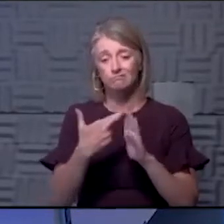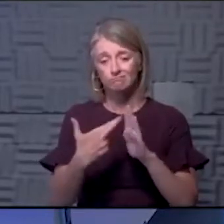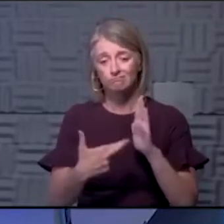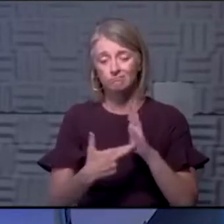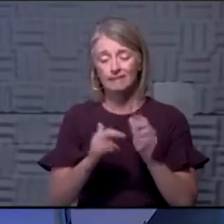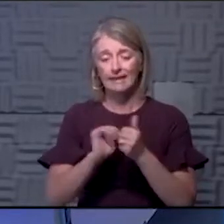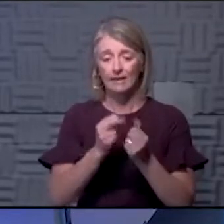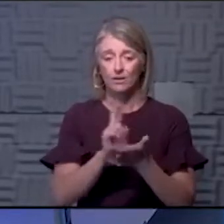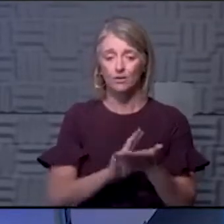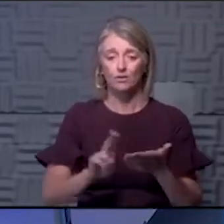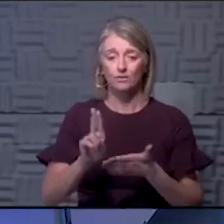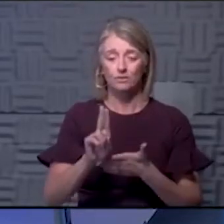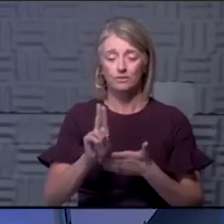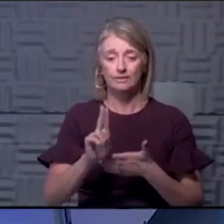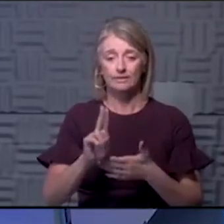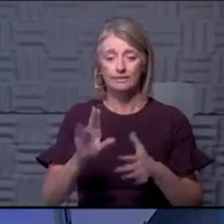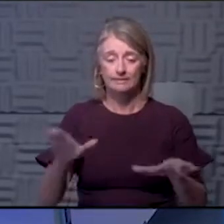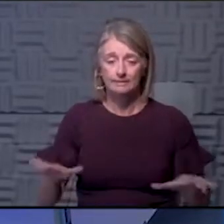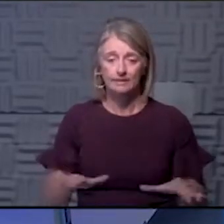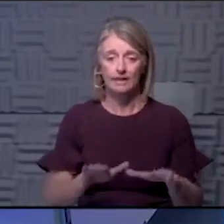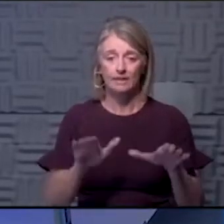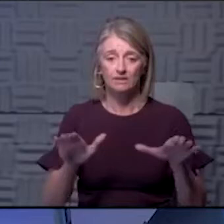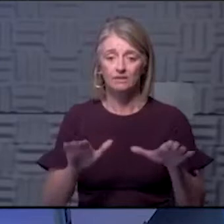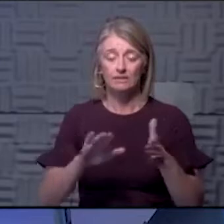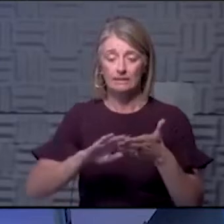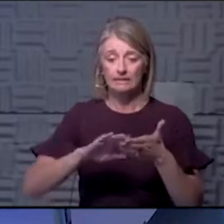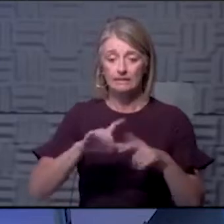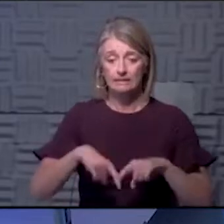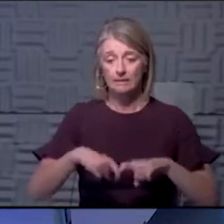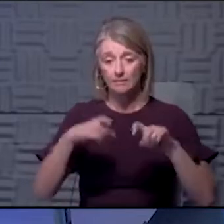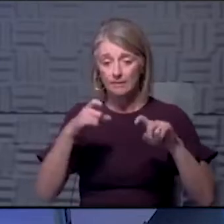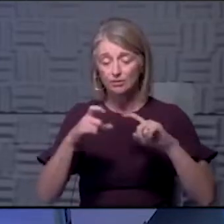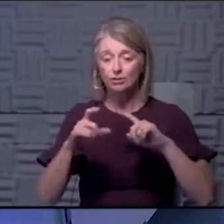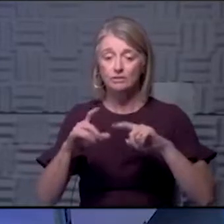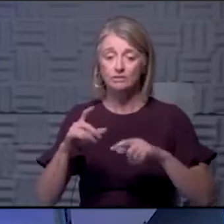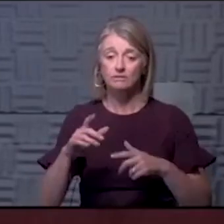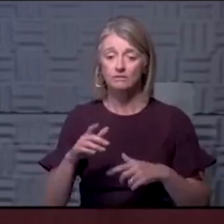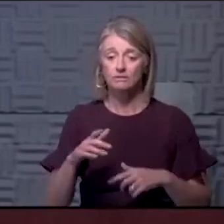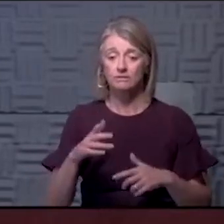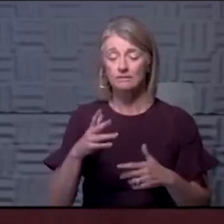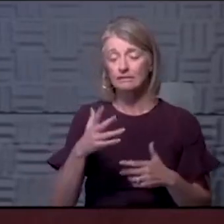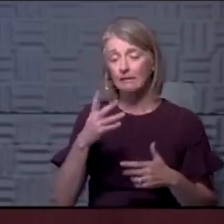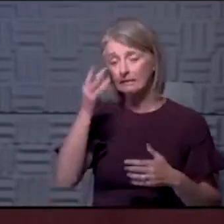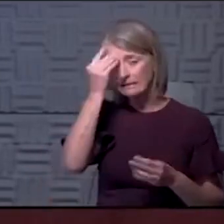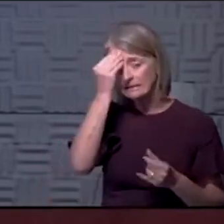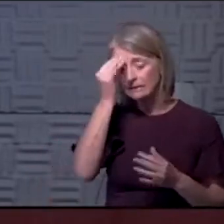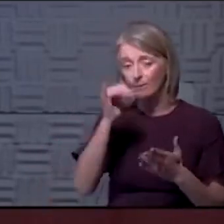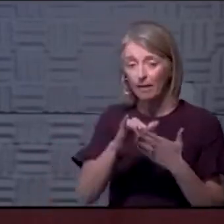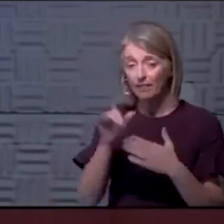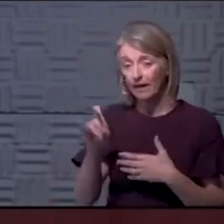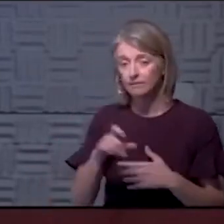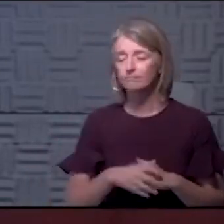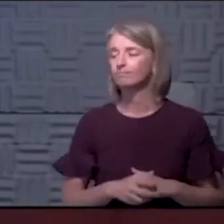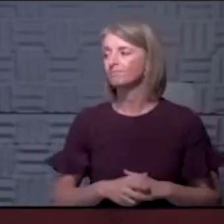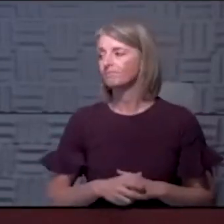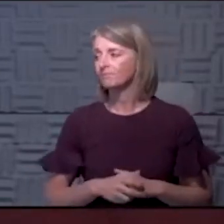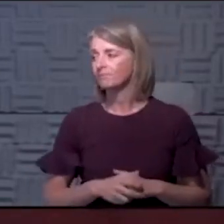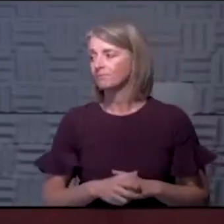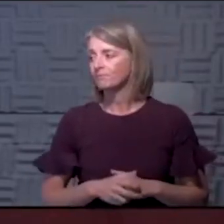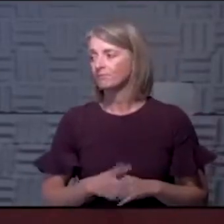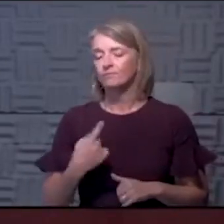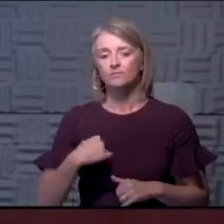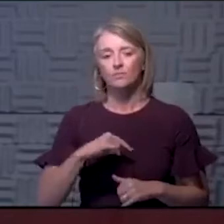university might consider taking action. Is suspension and expulsion on the table? Yeah, I mean that we have